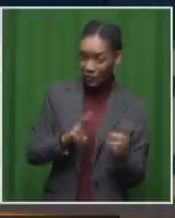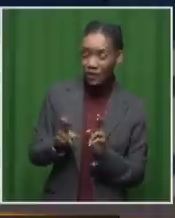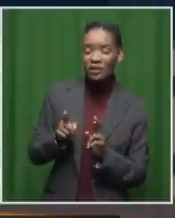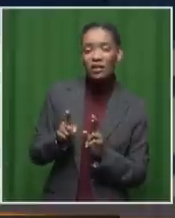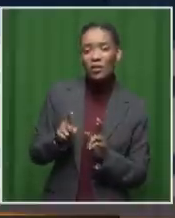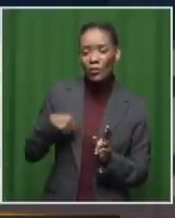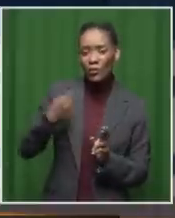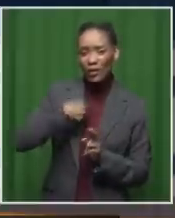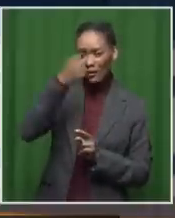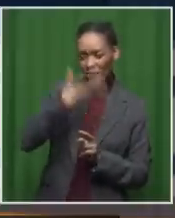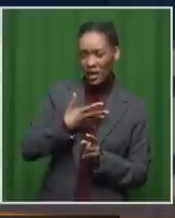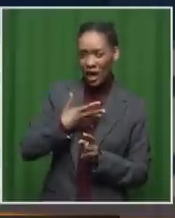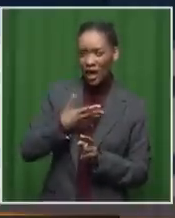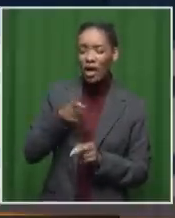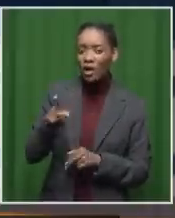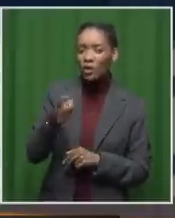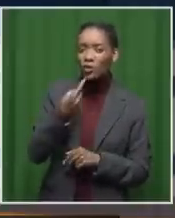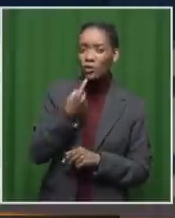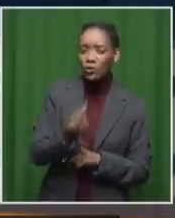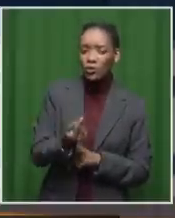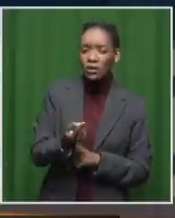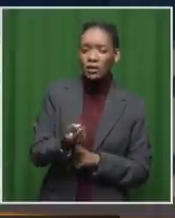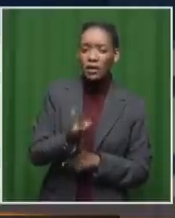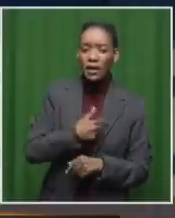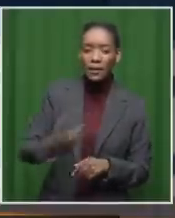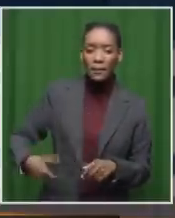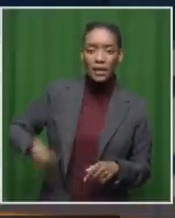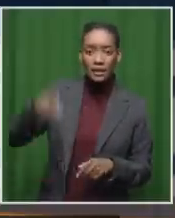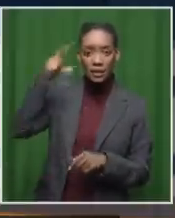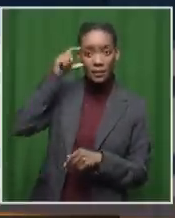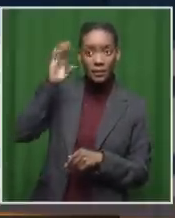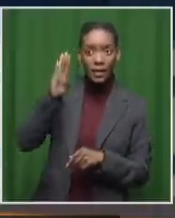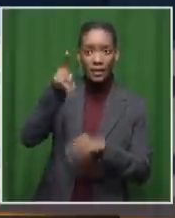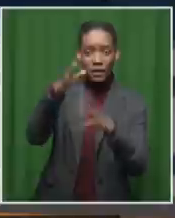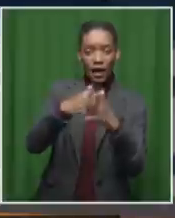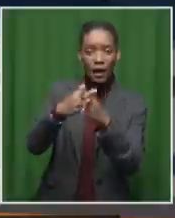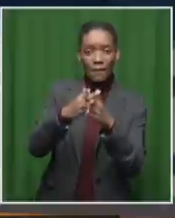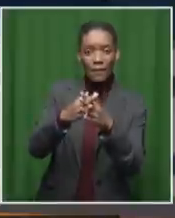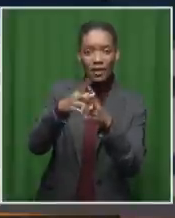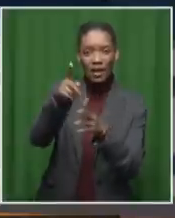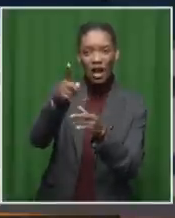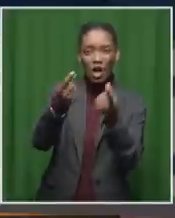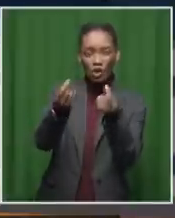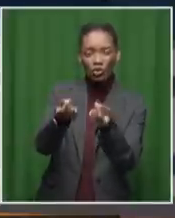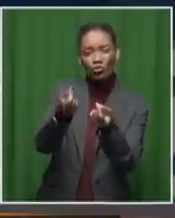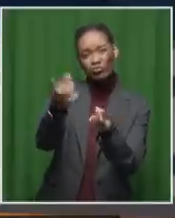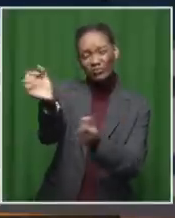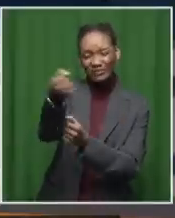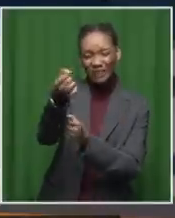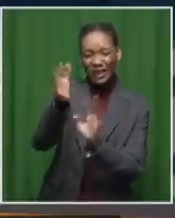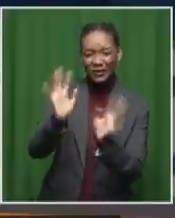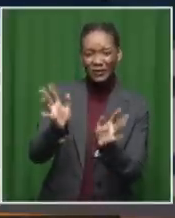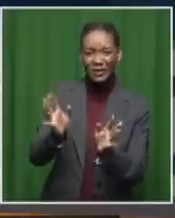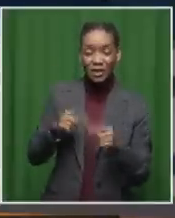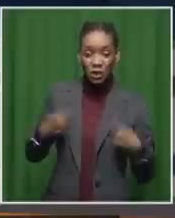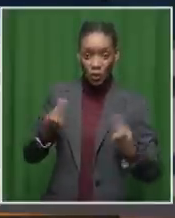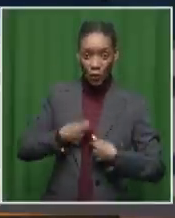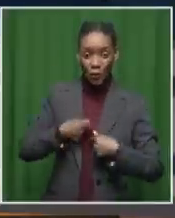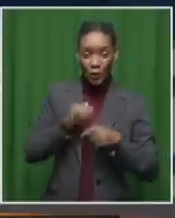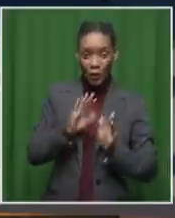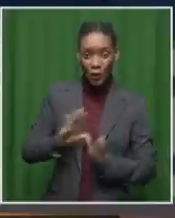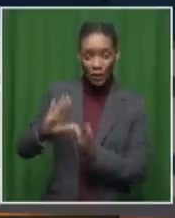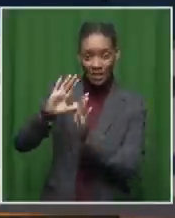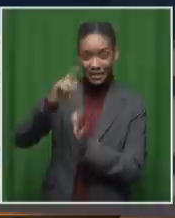say, you spoke about what President Biden was doing in the United States with his appointment. As a continent, you